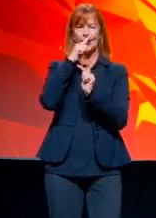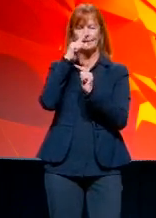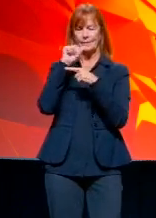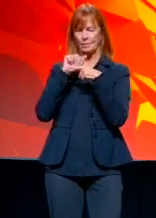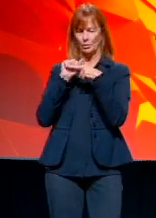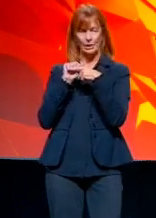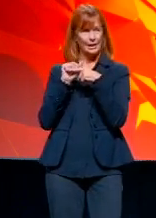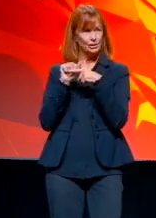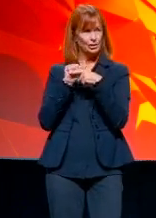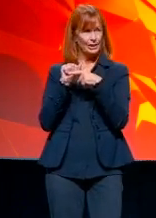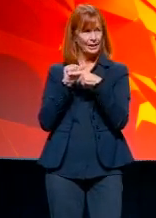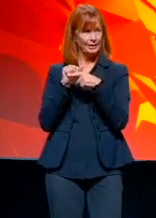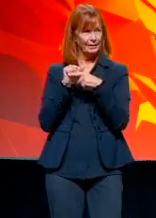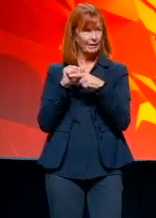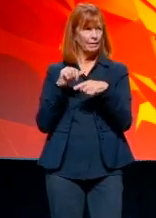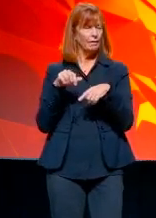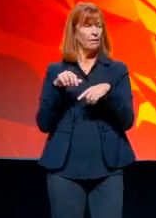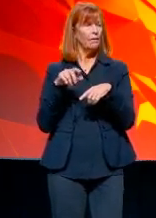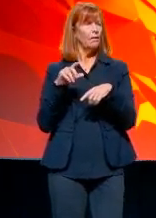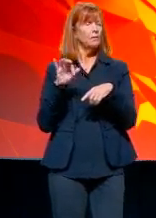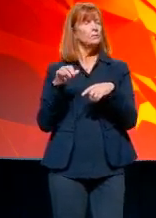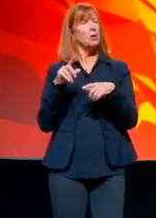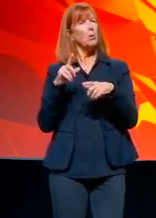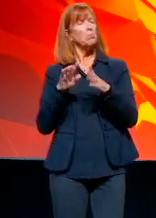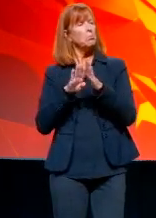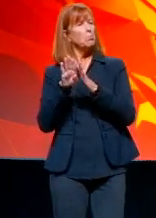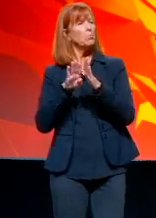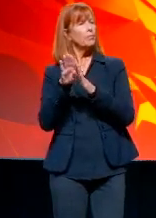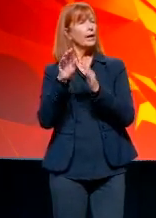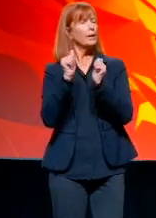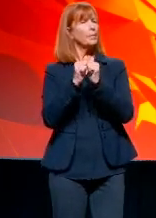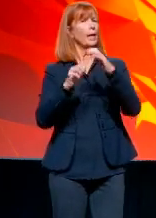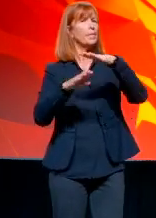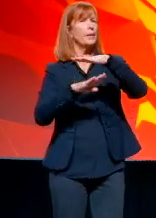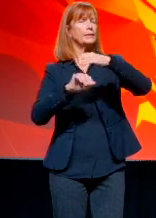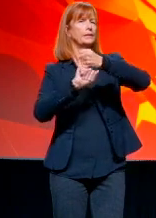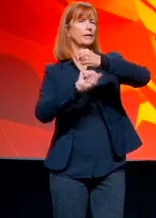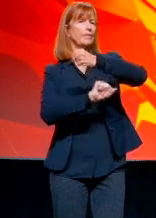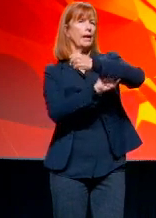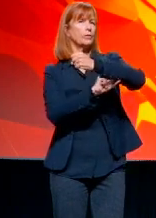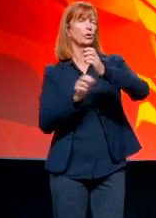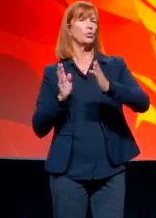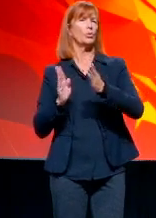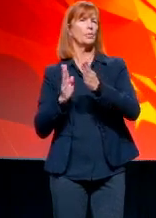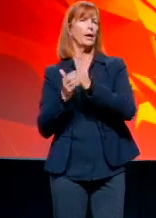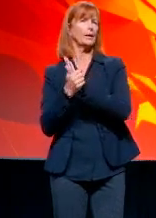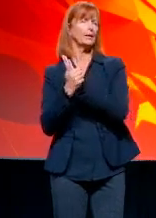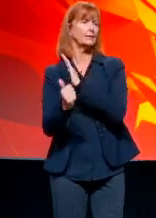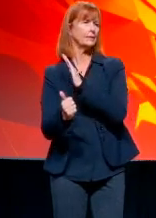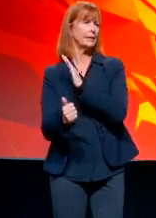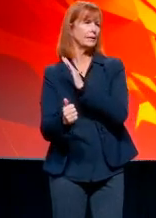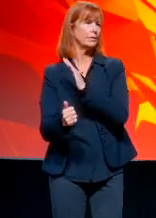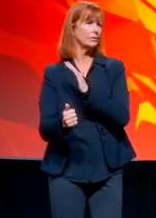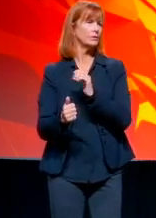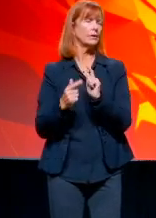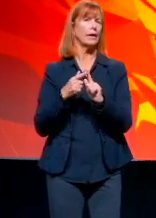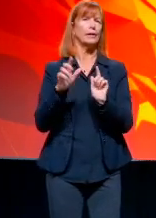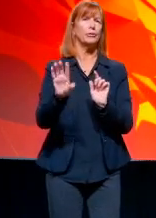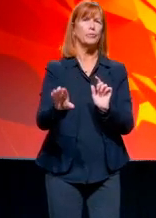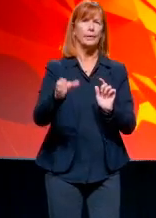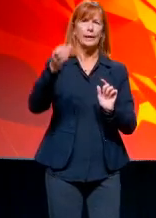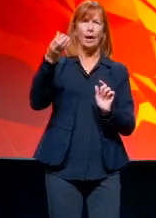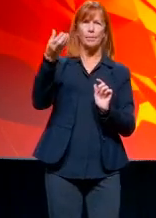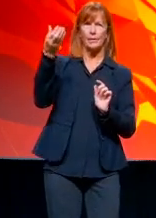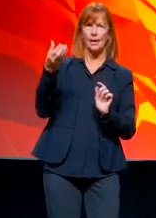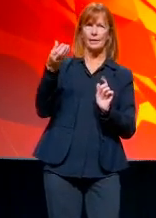simulation sandbox to be able to develop this basic foundation robotic skills involved pick and place objects and